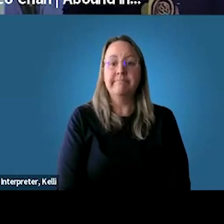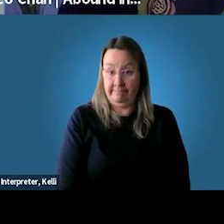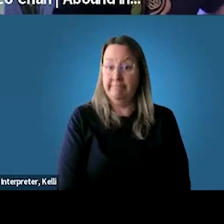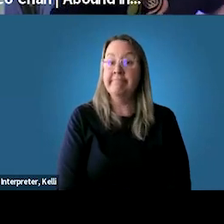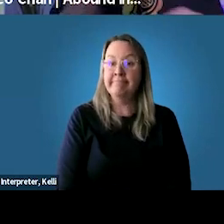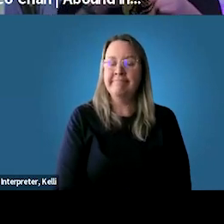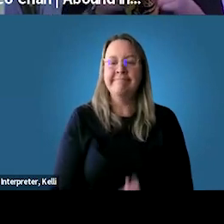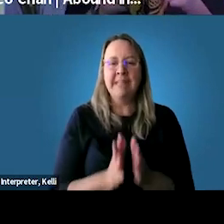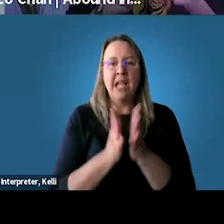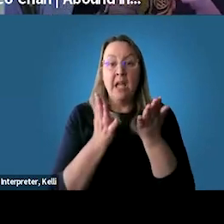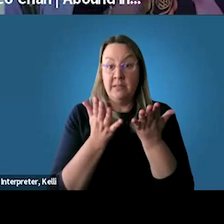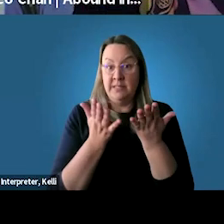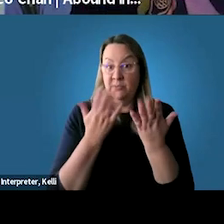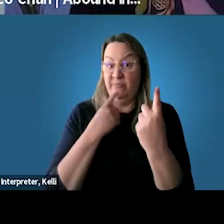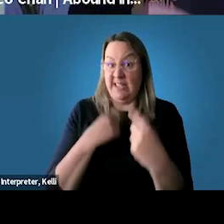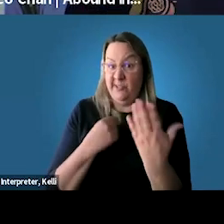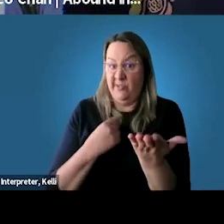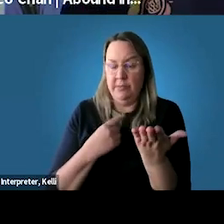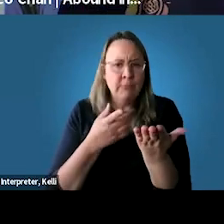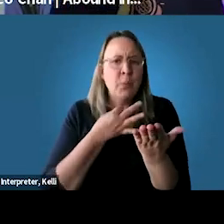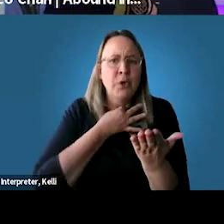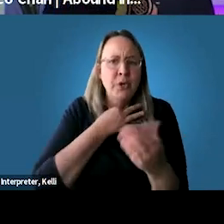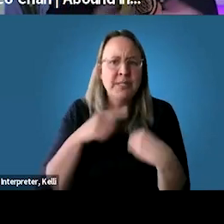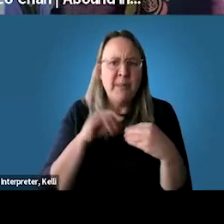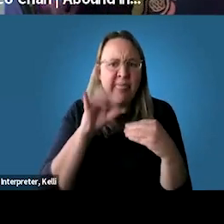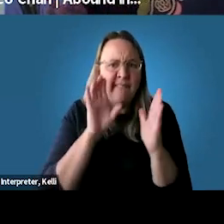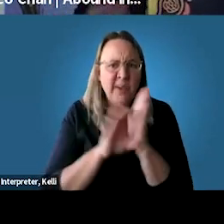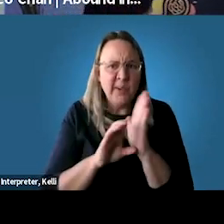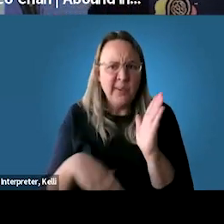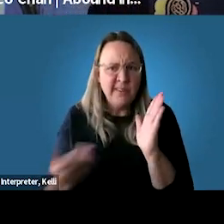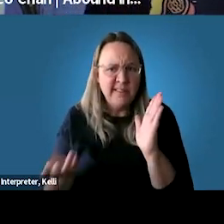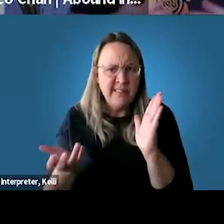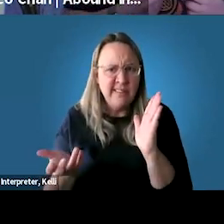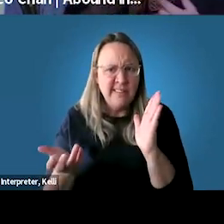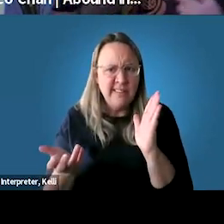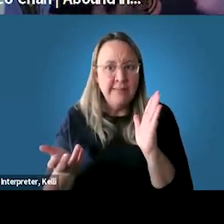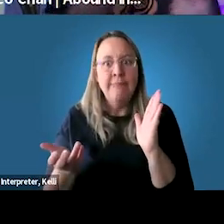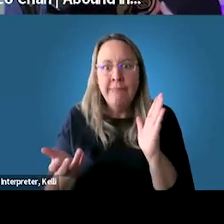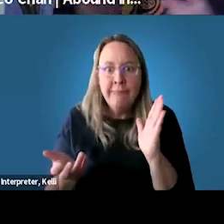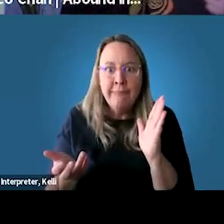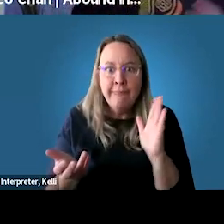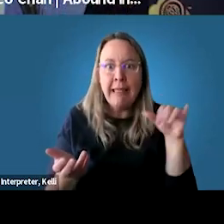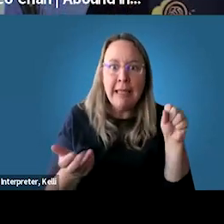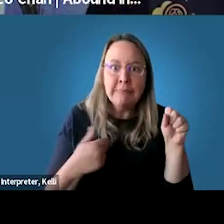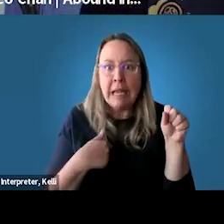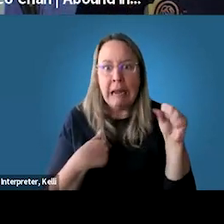Okay. I want to know from you, was anybody curious about this photo? Type in the chat. Yes, I was.